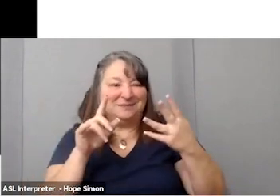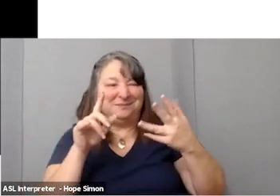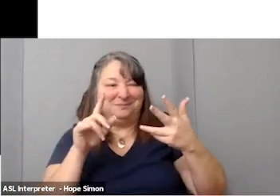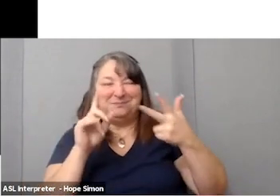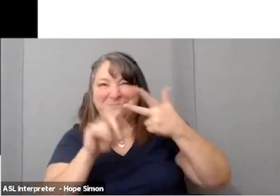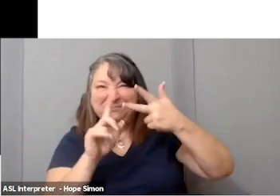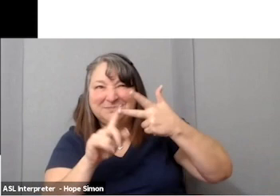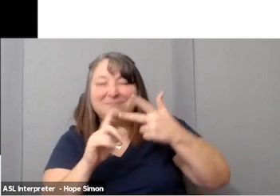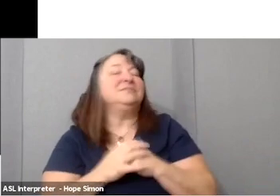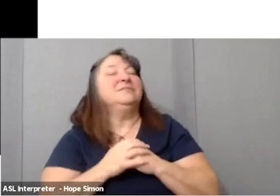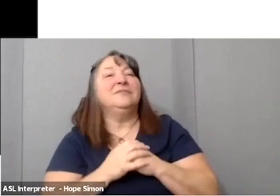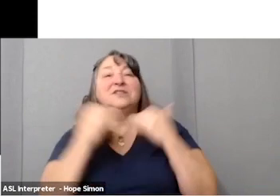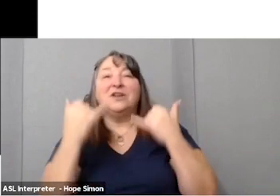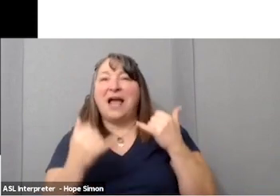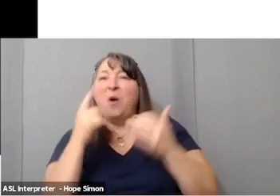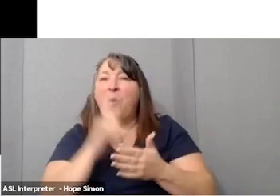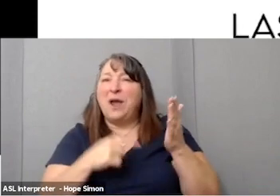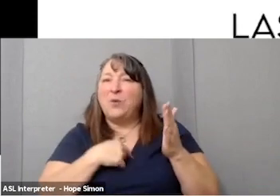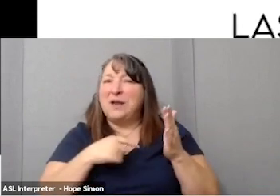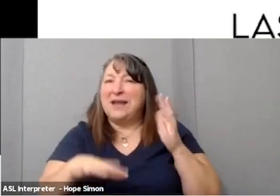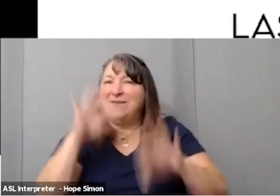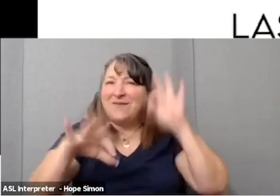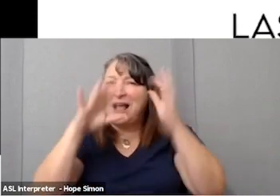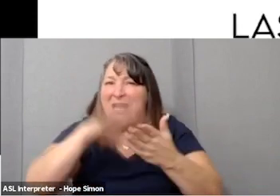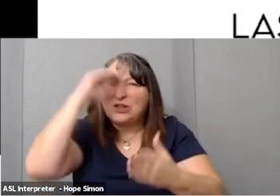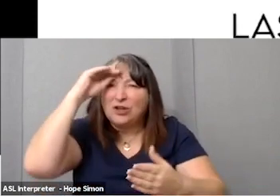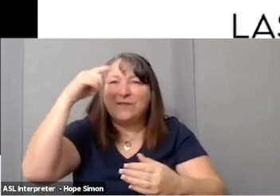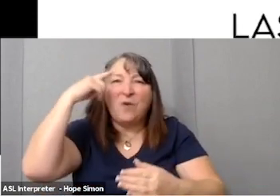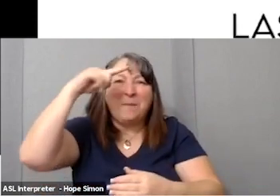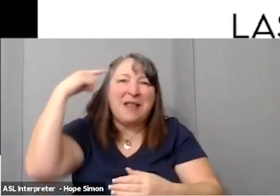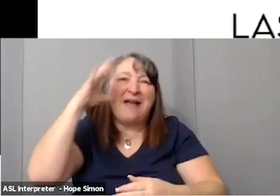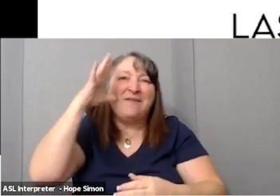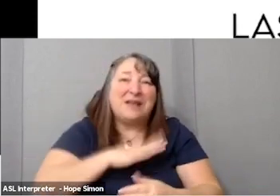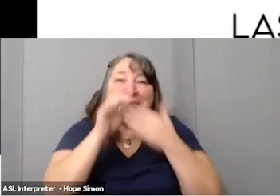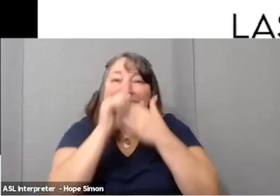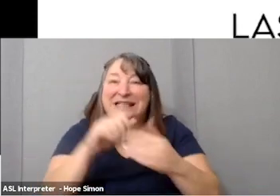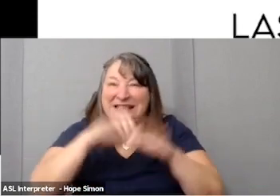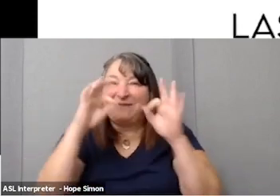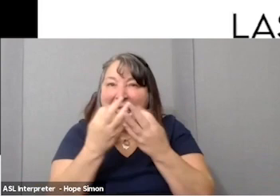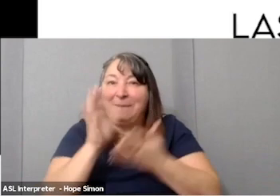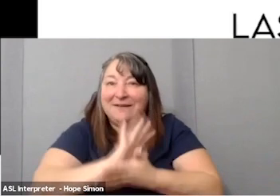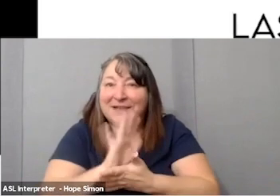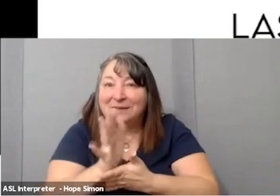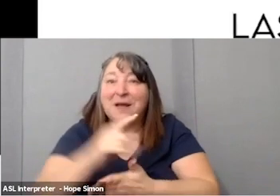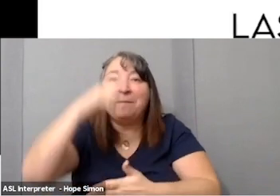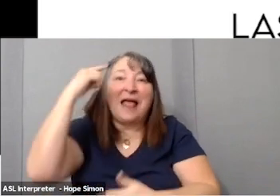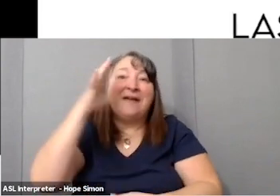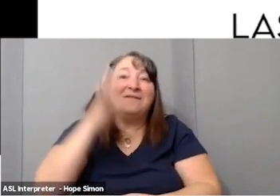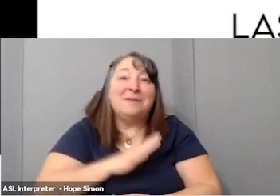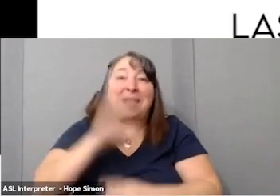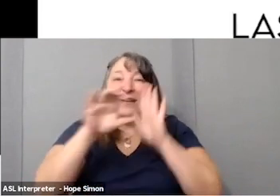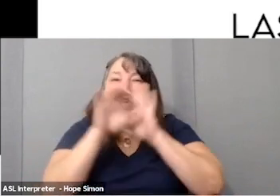findings for Black female leads in family films. So here we see that Black female characters make up only about